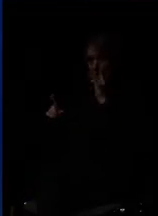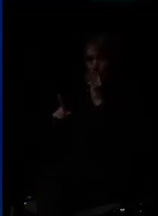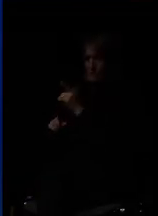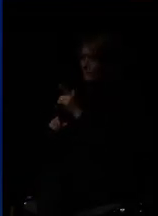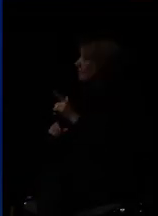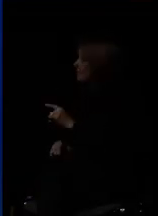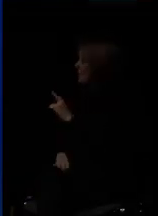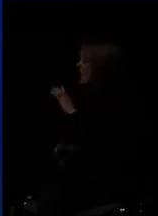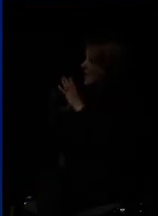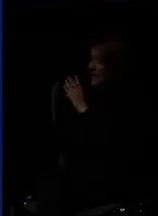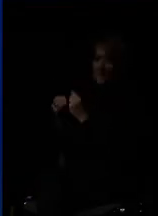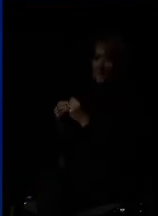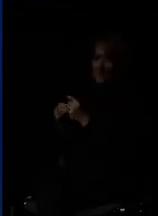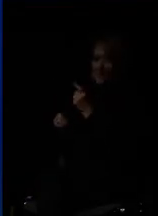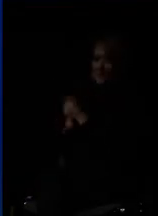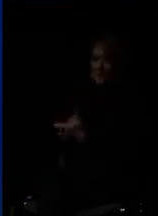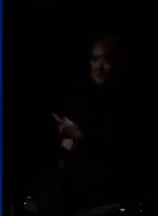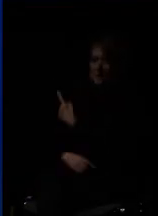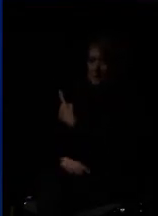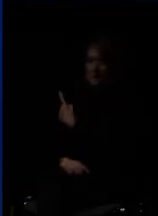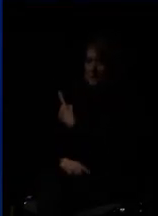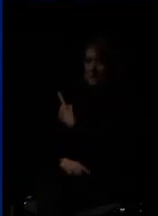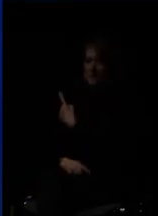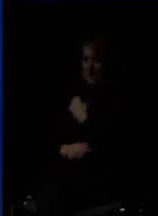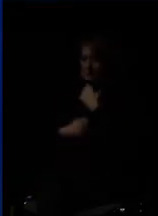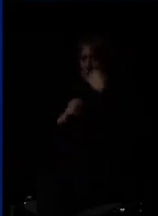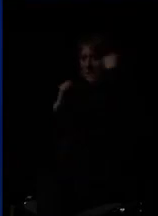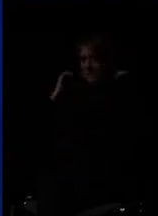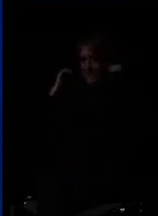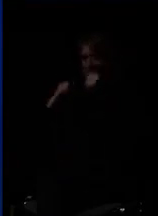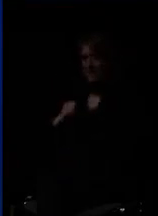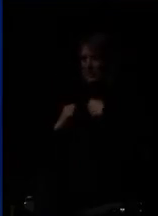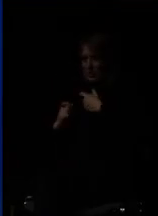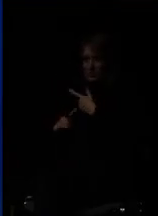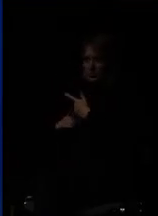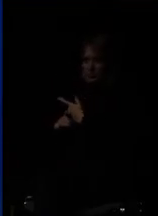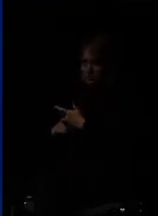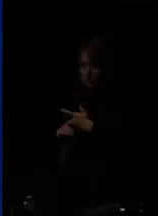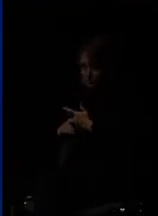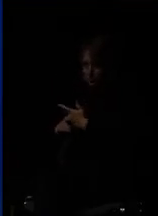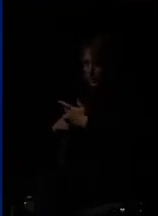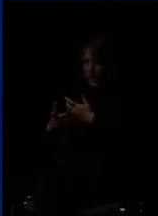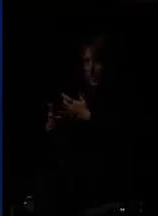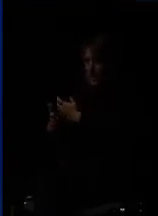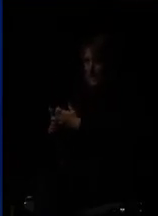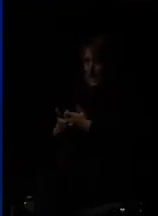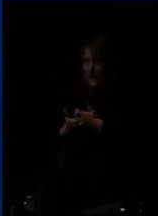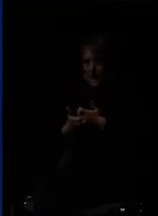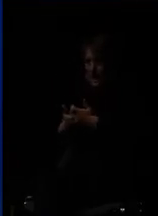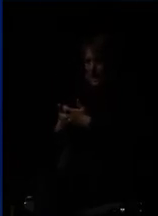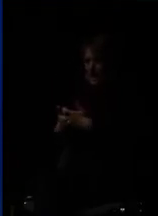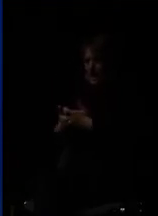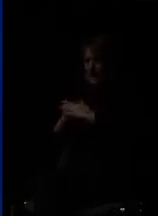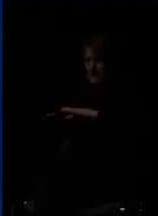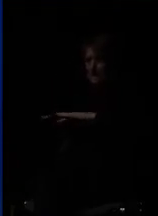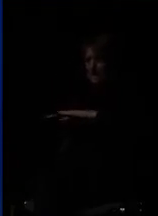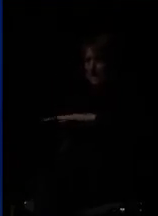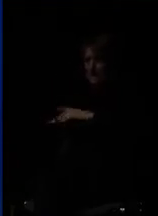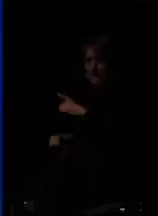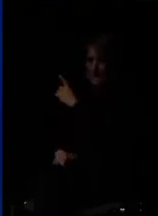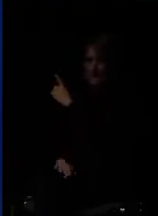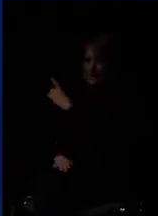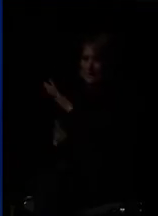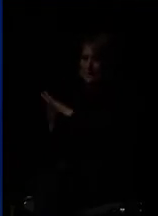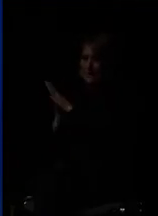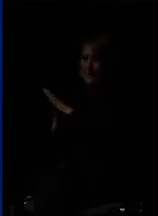the whole thing was done, with a slingshot type rig, handheld but steadied, and it meant that Ryan Wyson, our